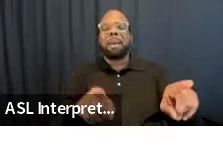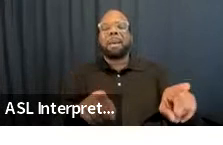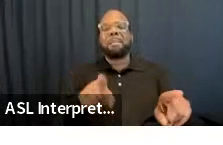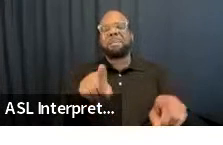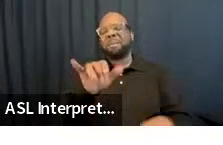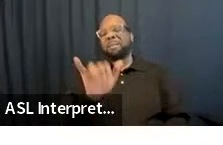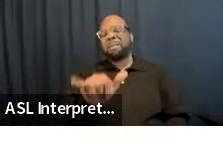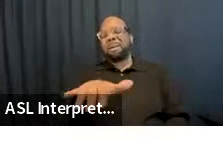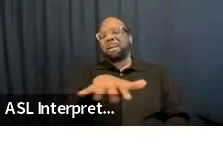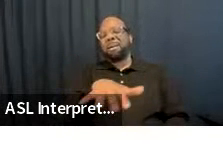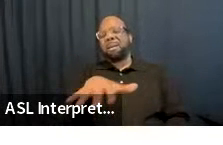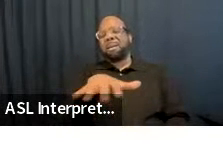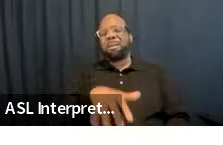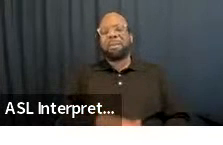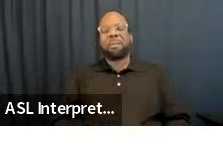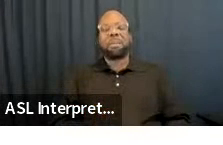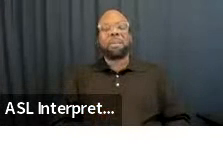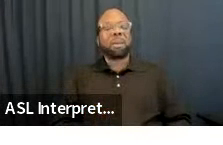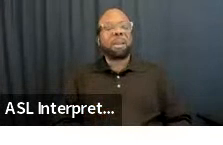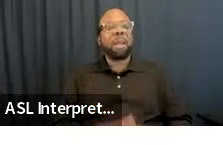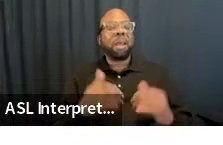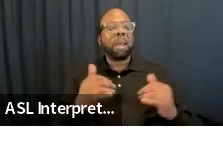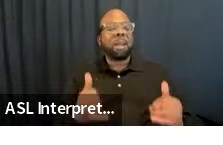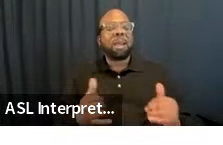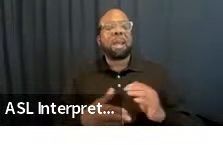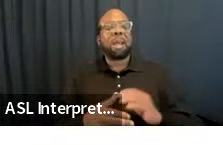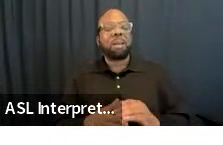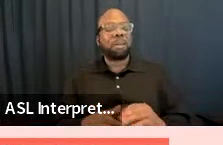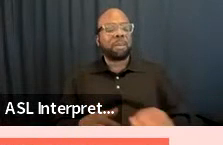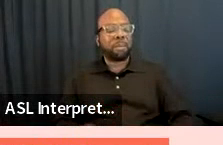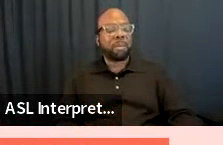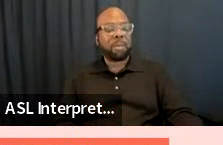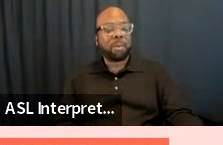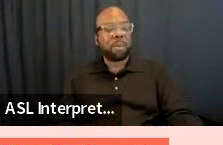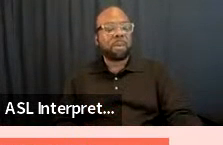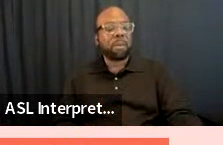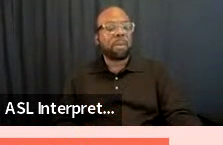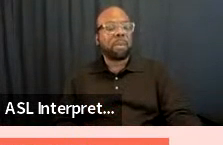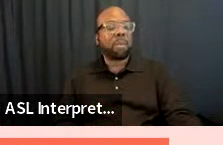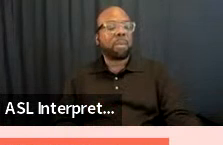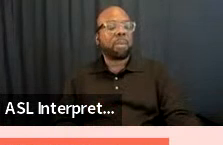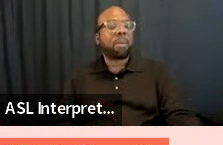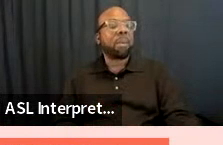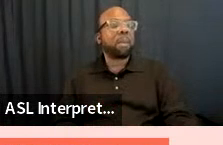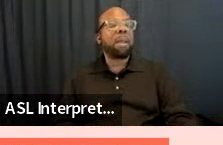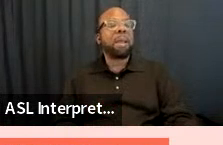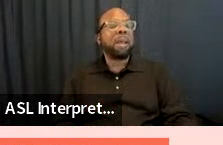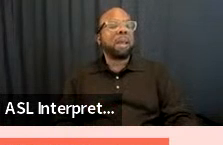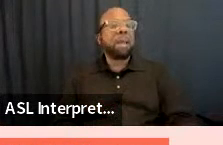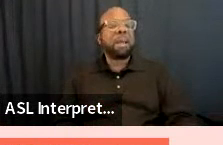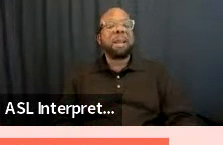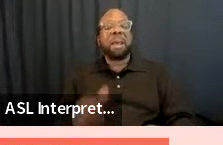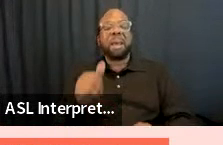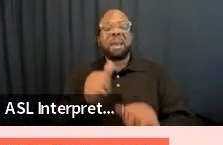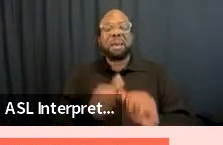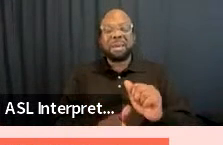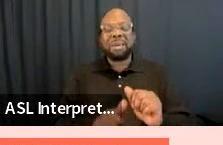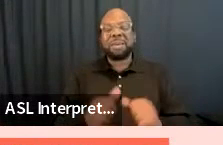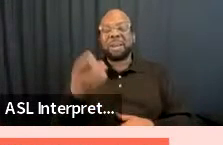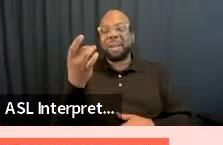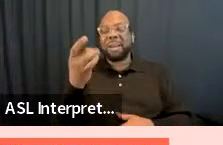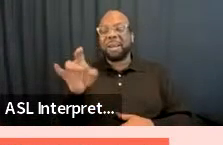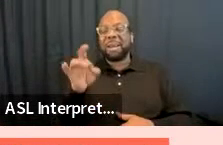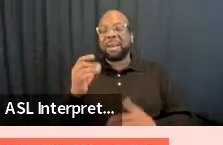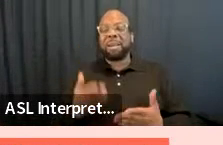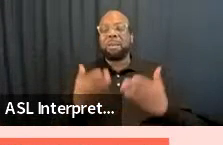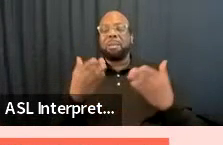area. And so I'll now go through, next slide, please. I'll now go through each of the 18 proposals we have to change